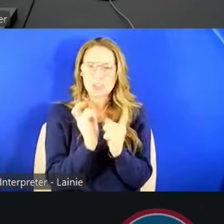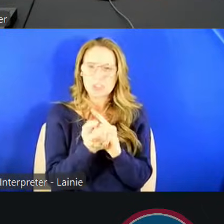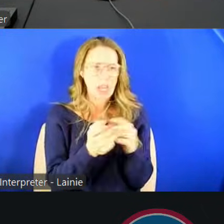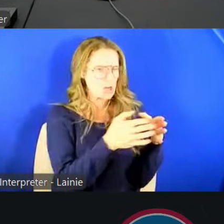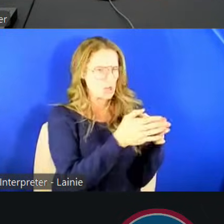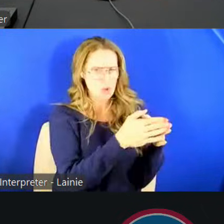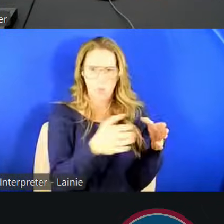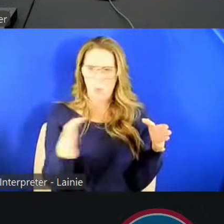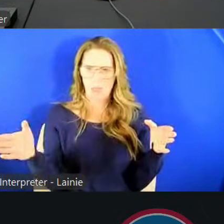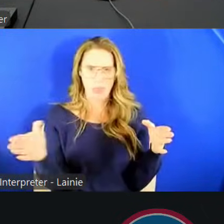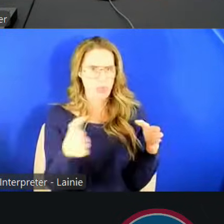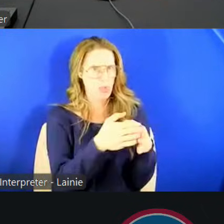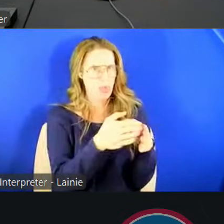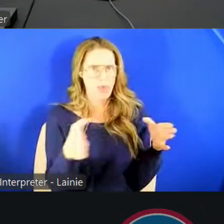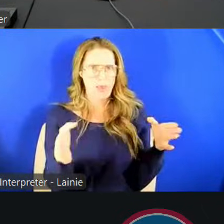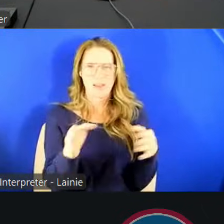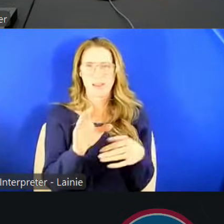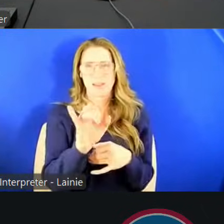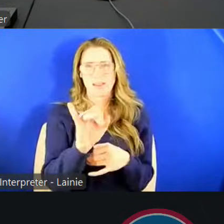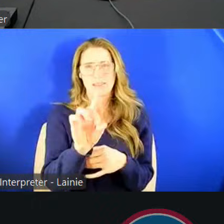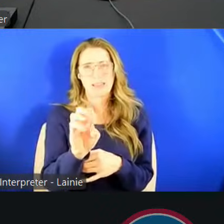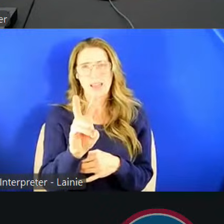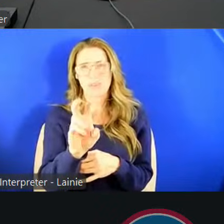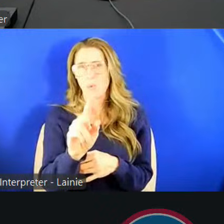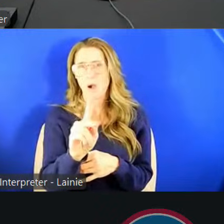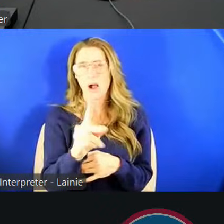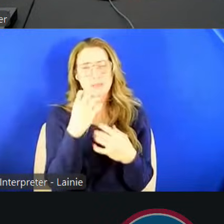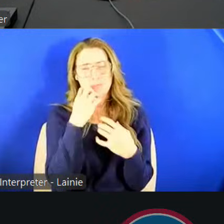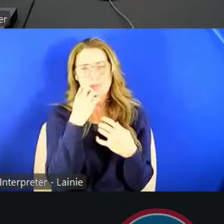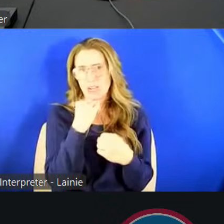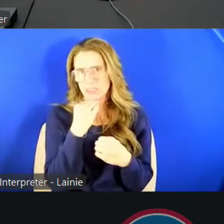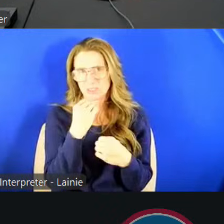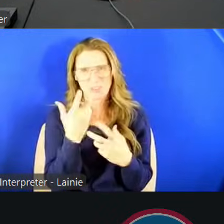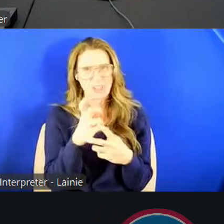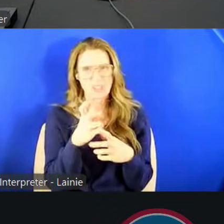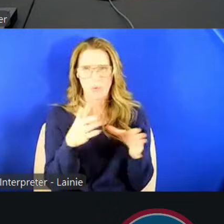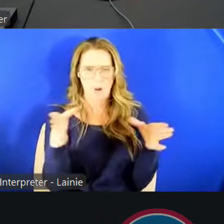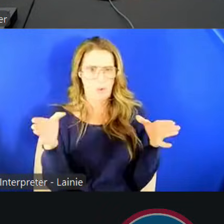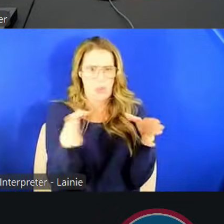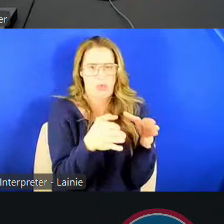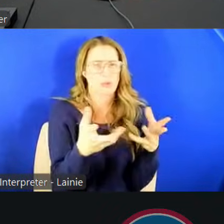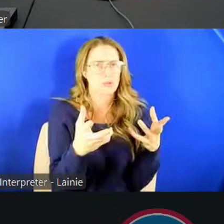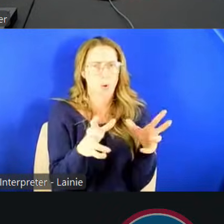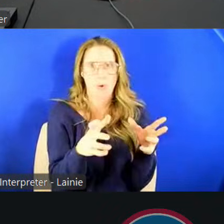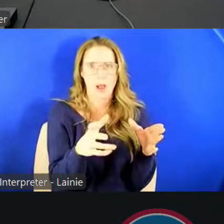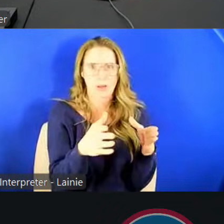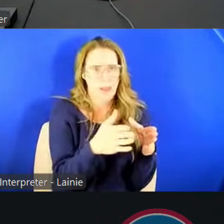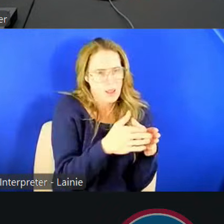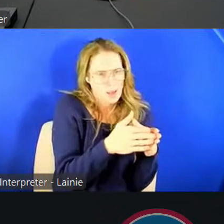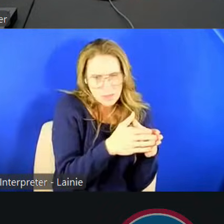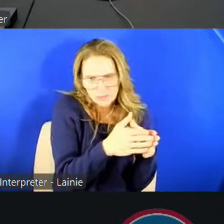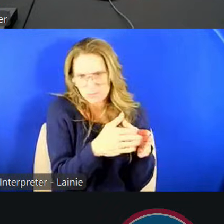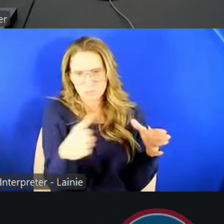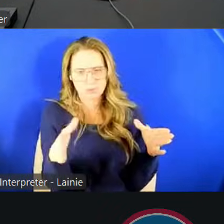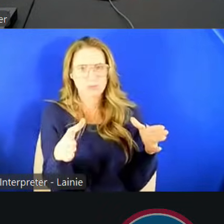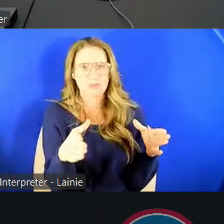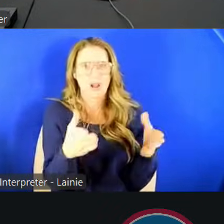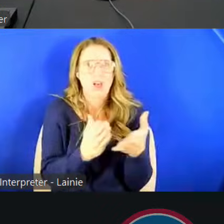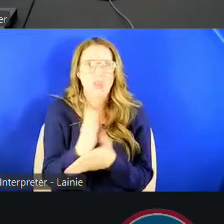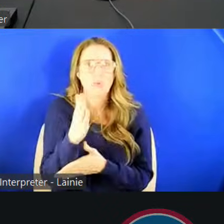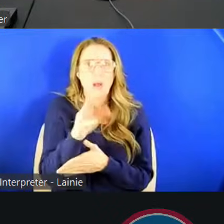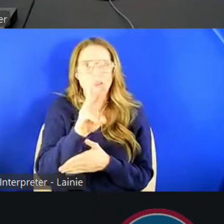because sidewalk space is precious. And we know that in Chicago, it's built up to the right-of-way lot lines in most cases.